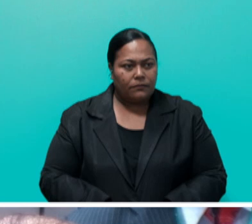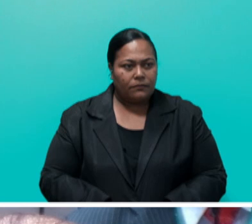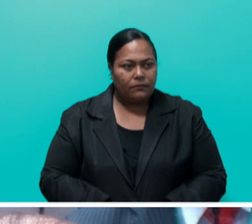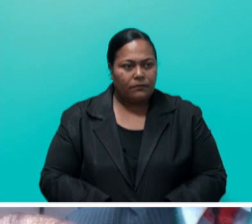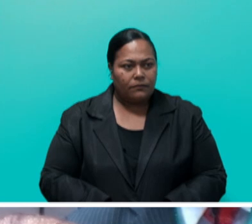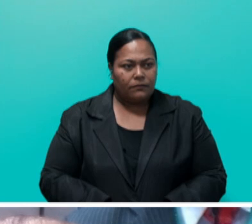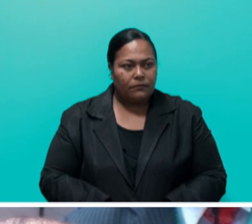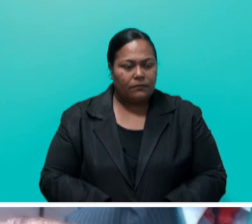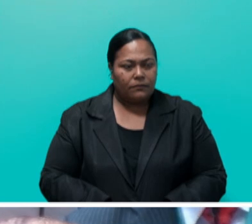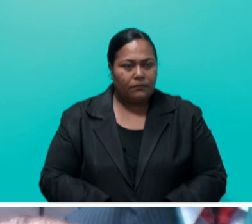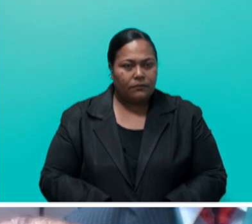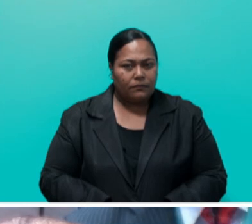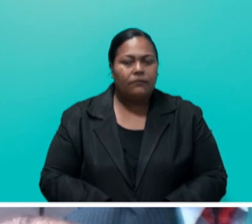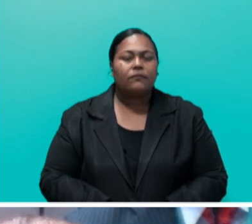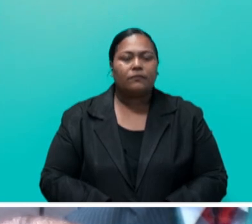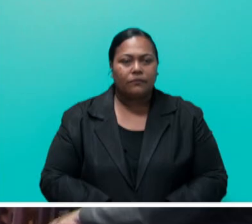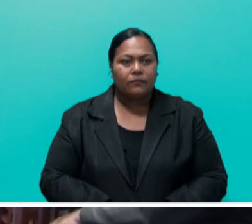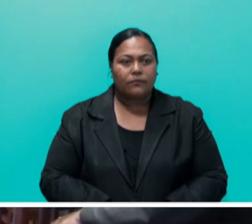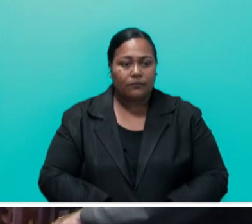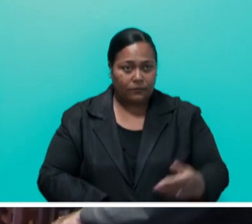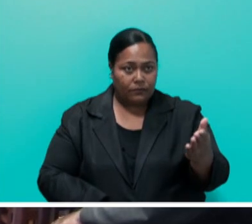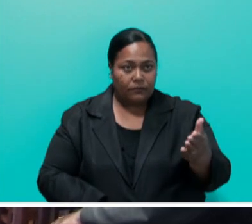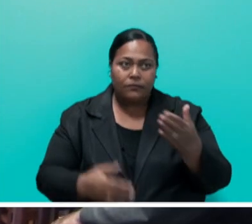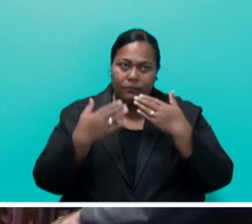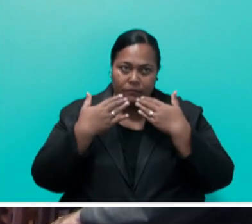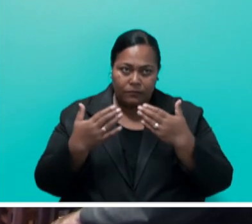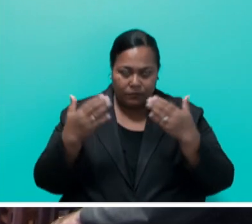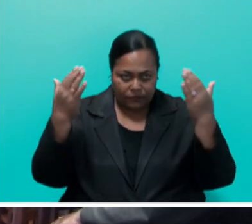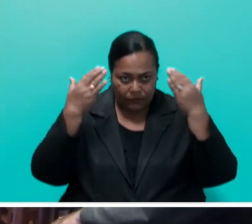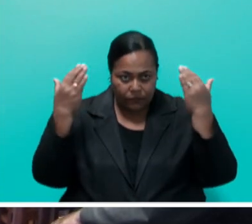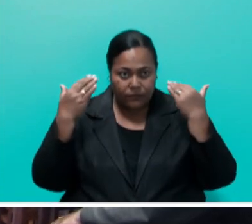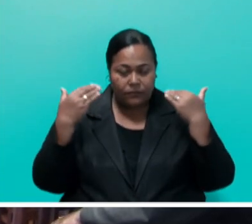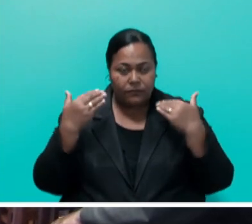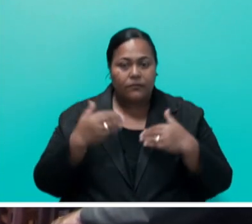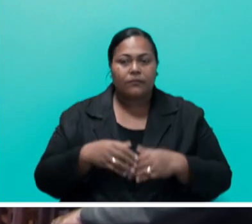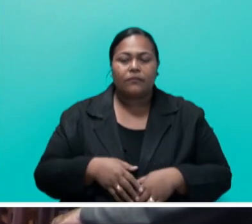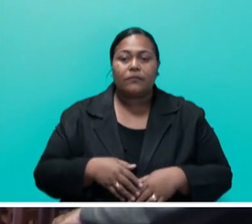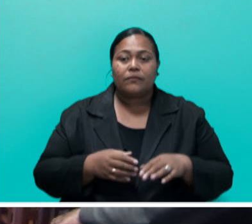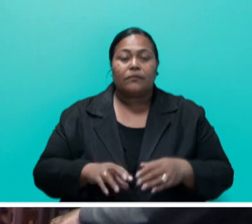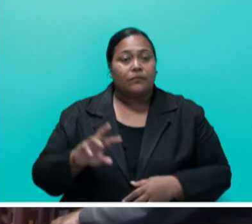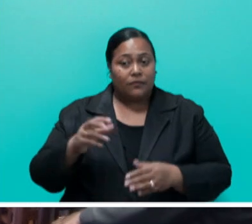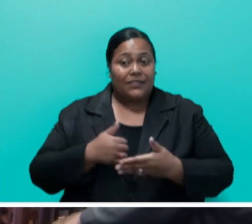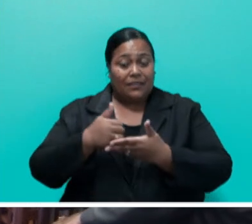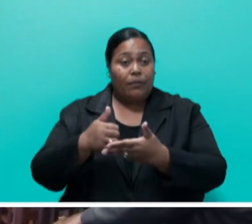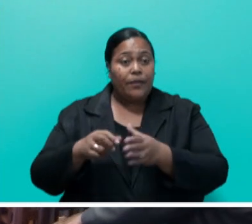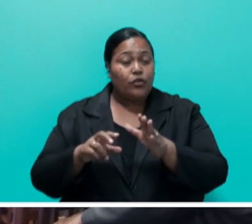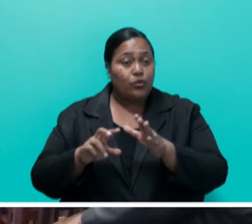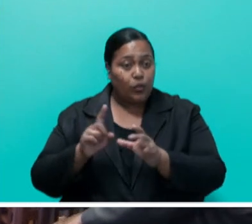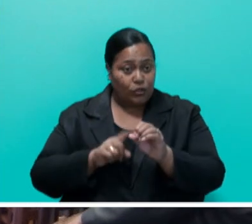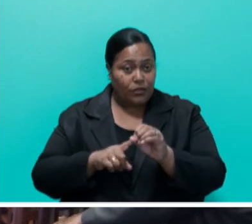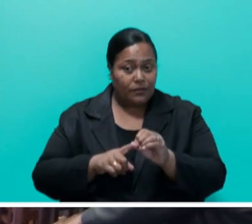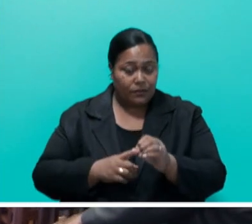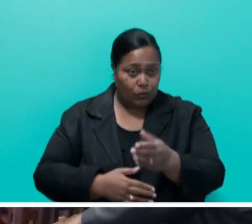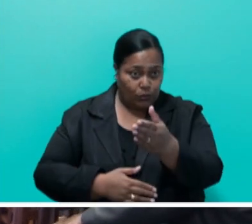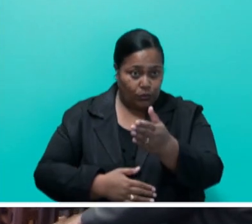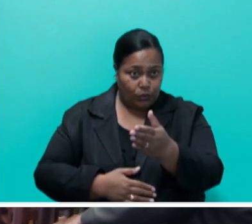Thank you, Mr. Speaker, sir. Supplementary question to the Honorable Minister. We are